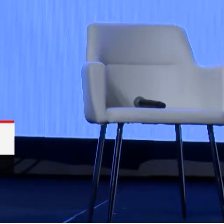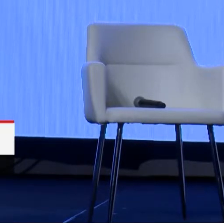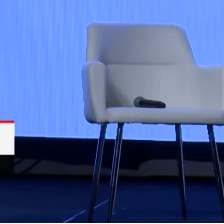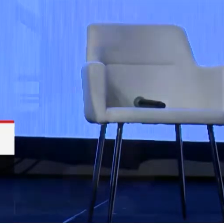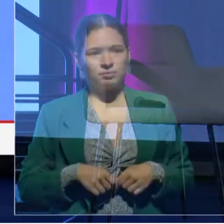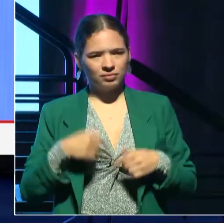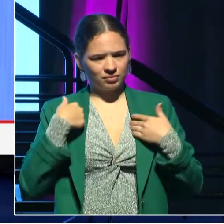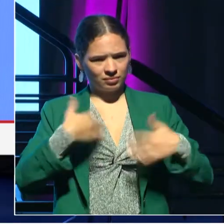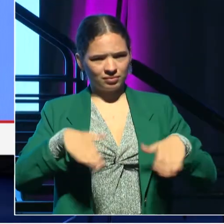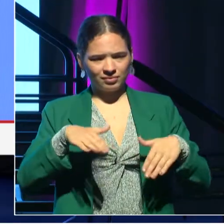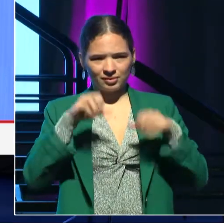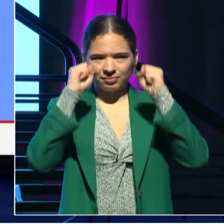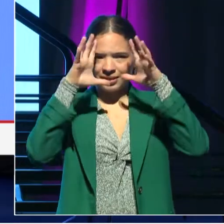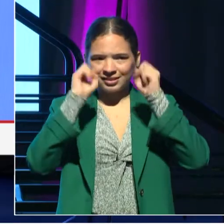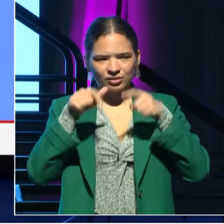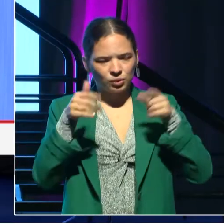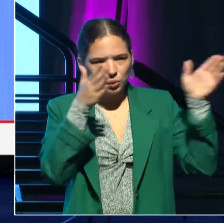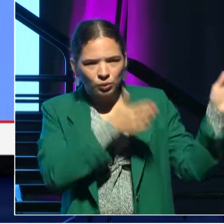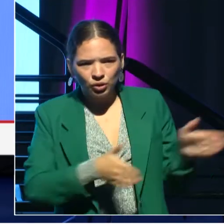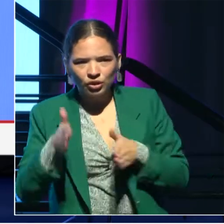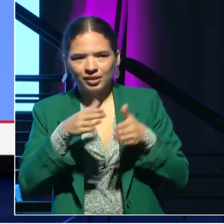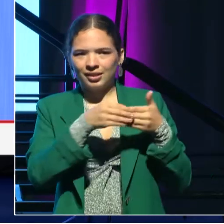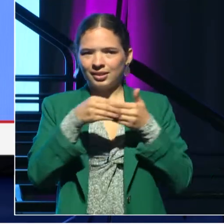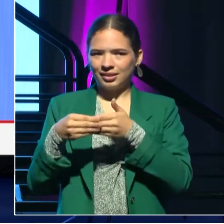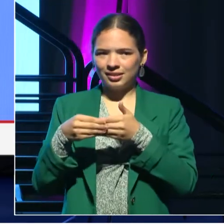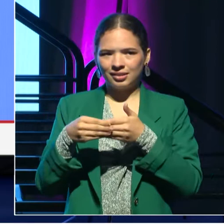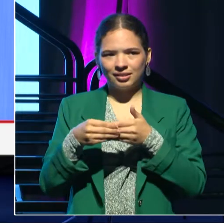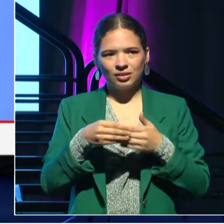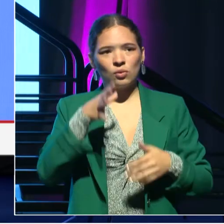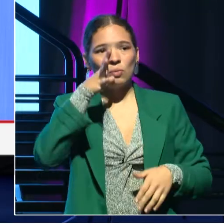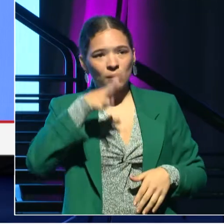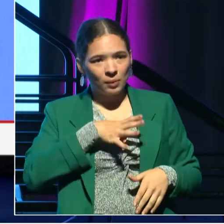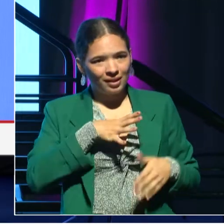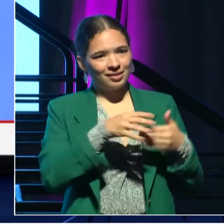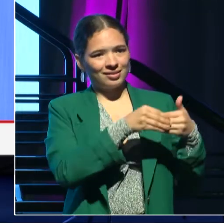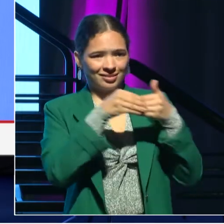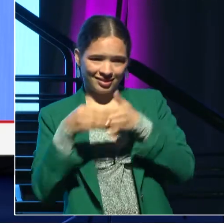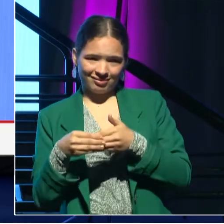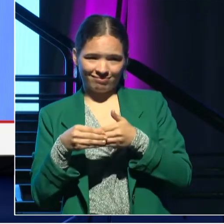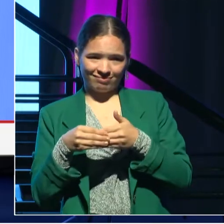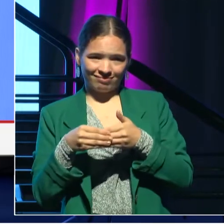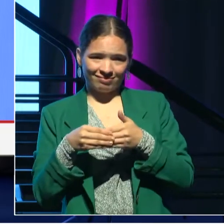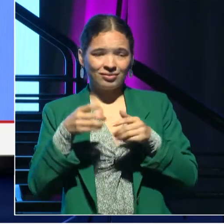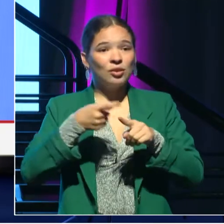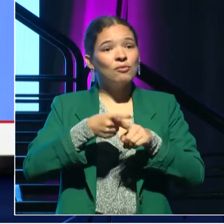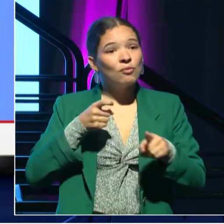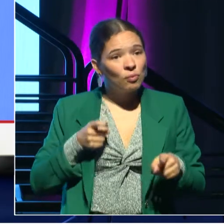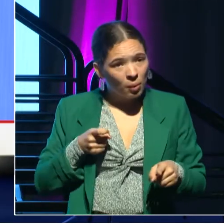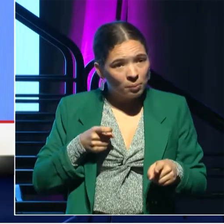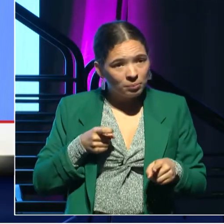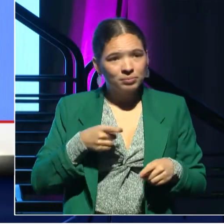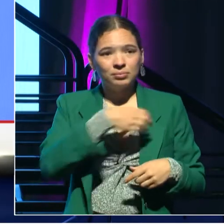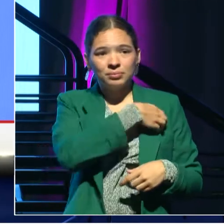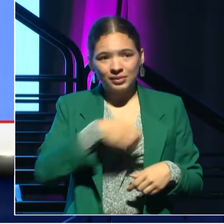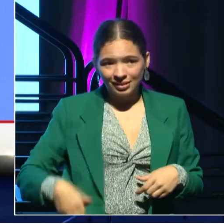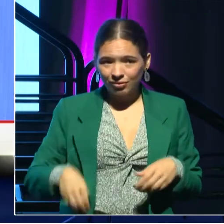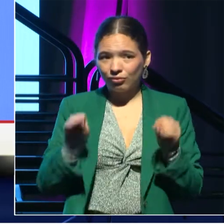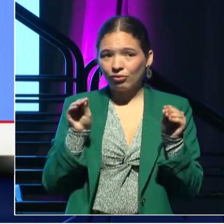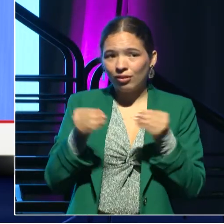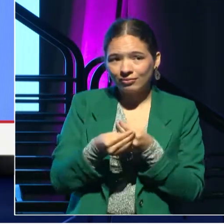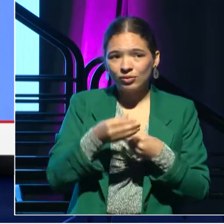was organized and led by women leadership from the Mayor's Office on Women's and Policies. The initiative director,